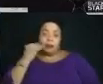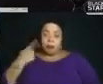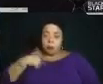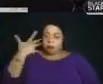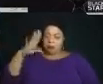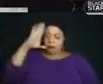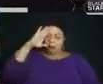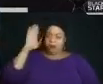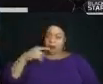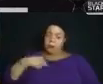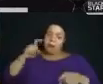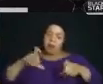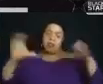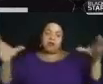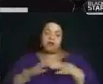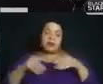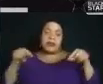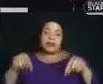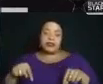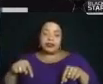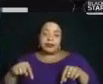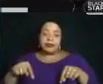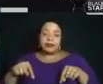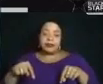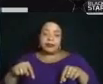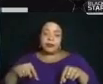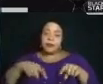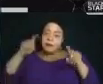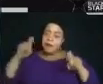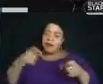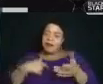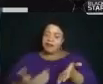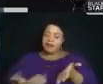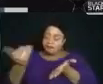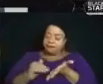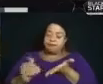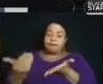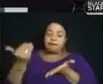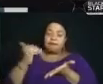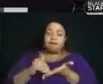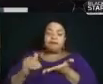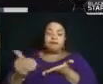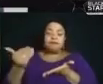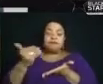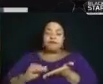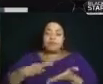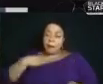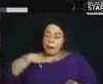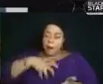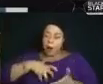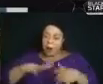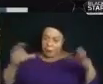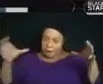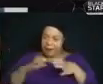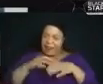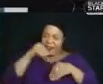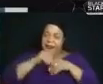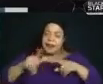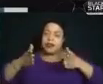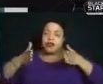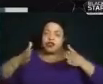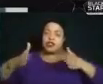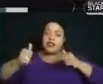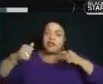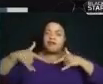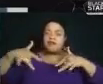over again, a moral meeting in these streets. We are not unlike our forerunners who sought to